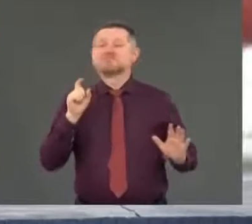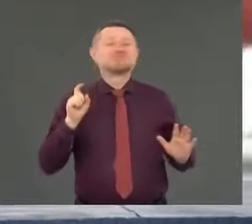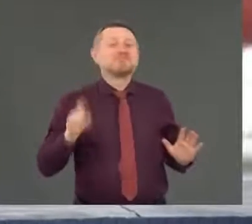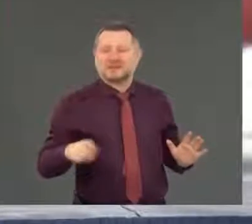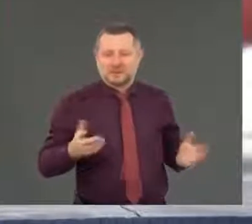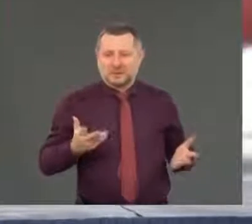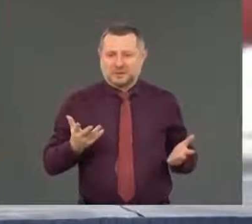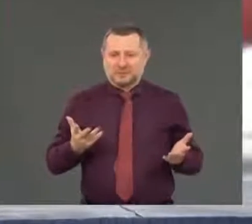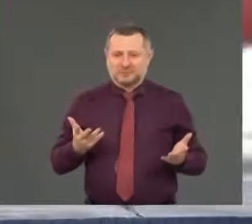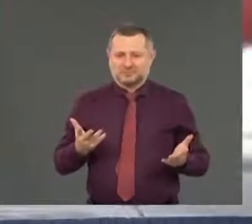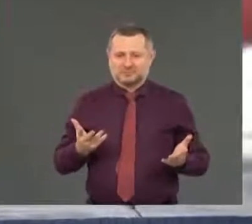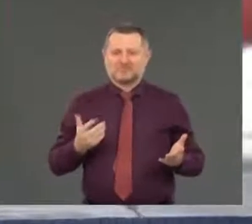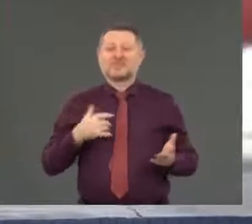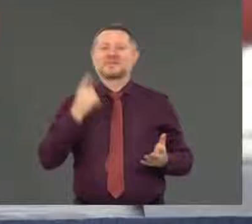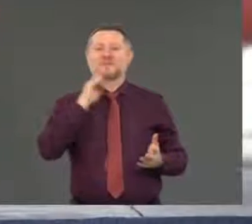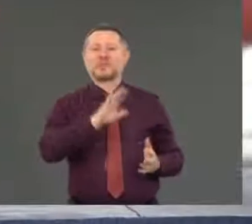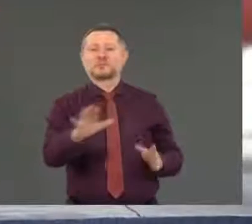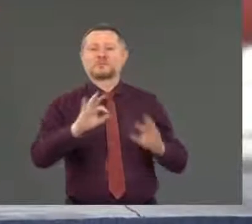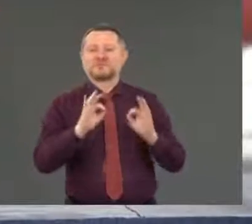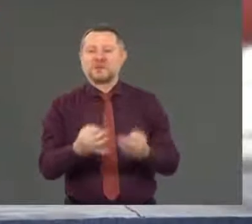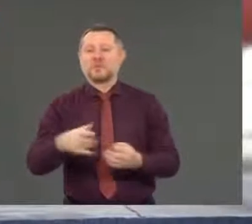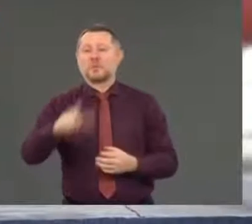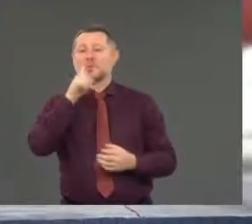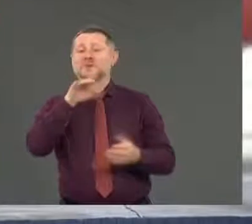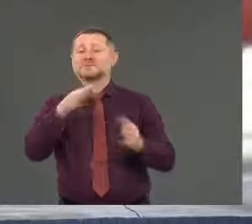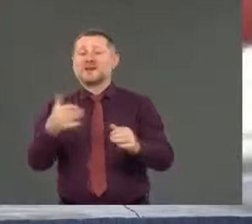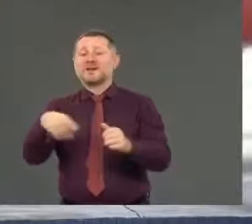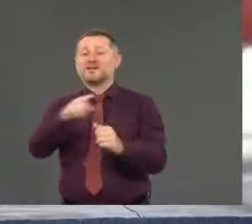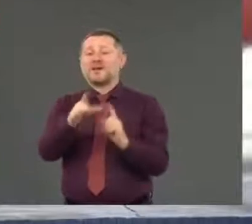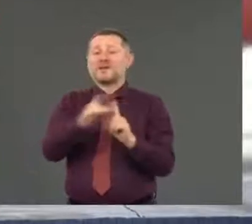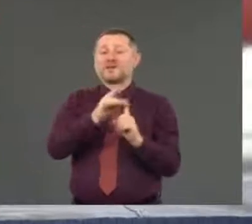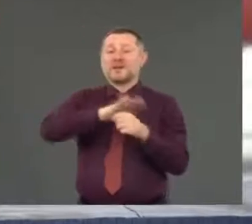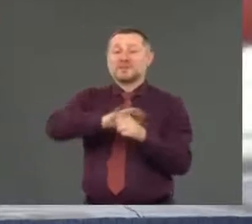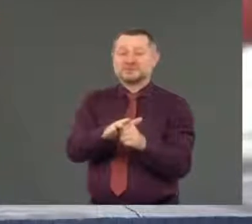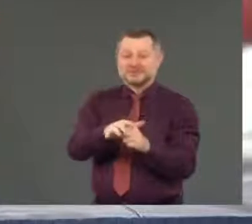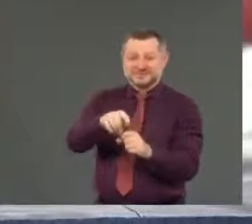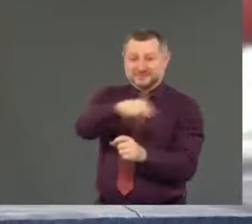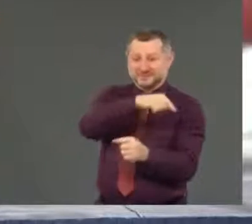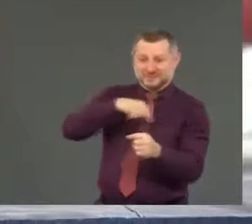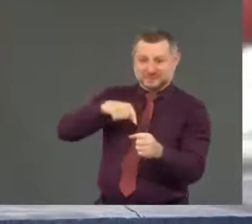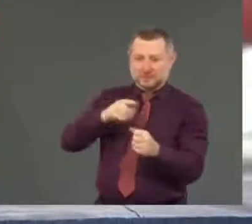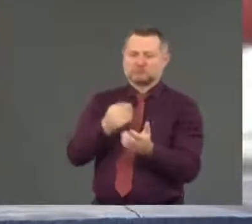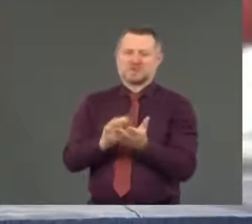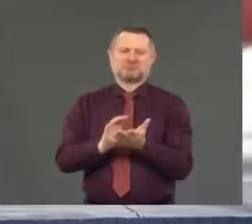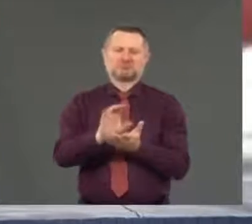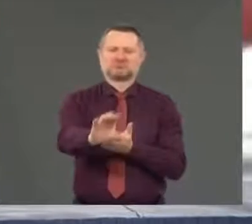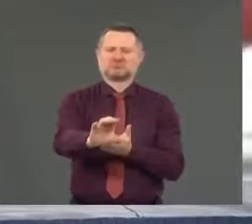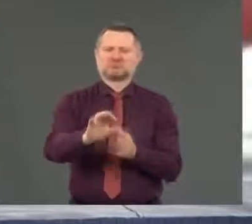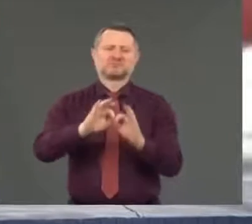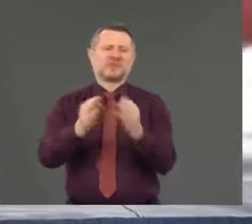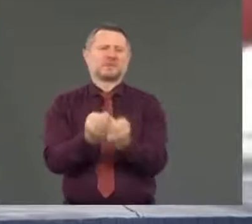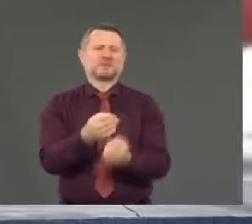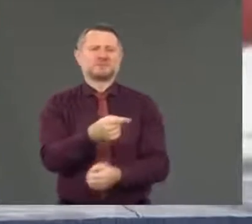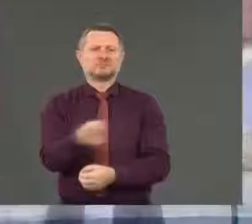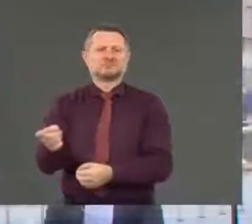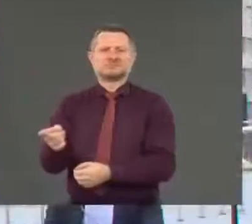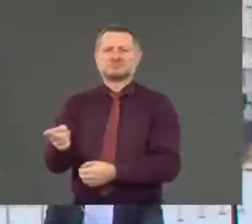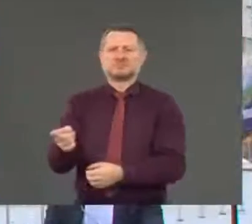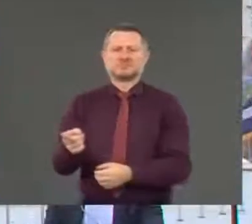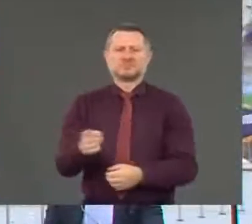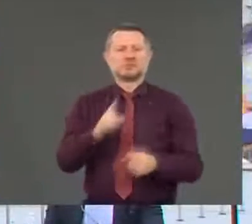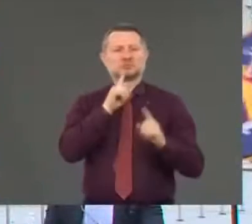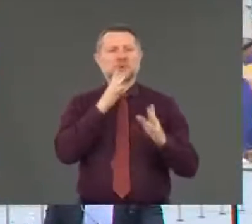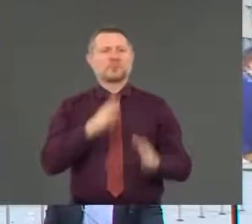for their families, those who died from the COVID virus, make sure they get the appropriate death benefits. I know that it's based